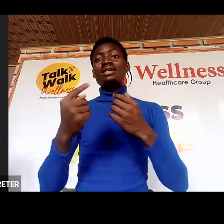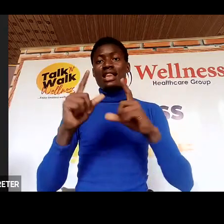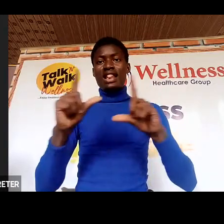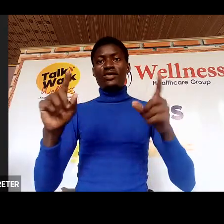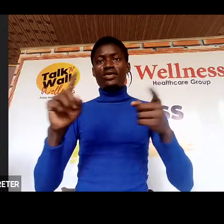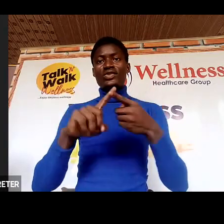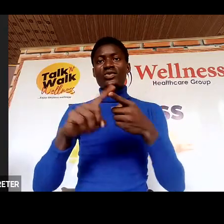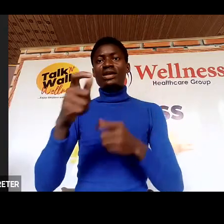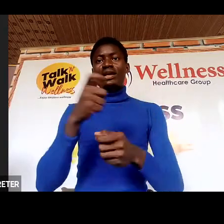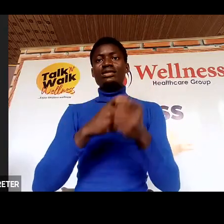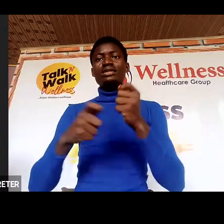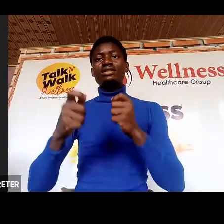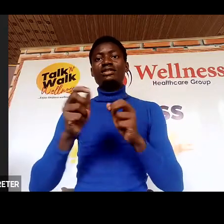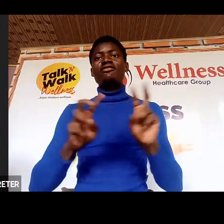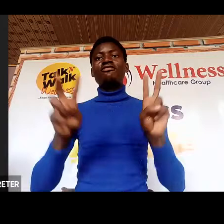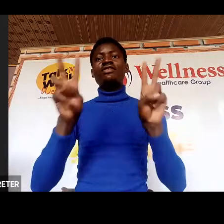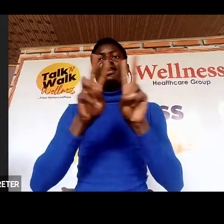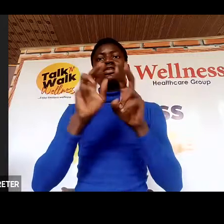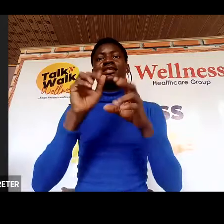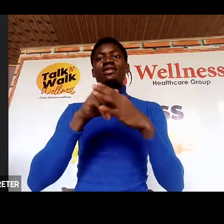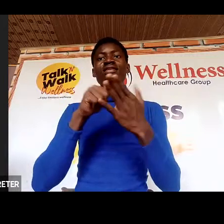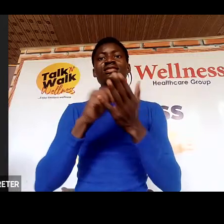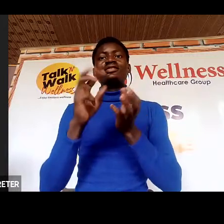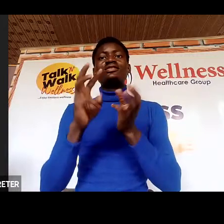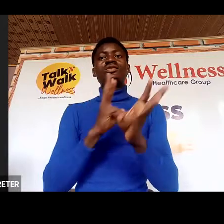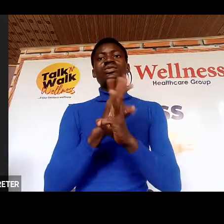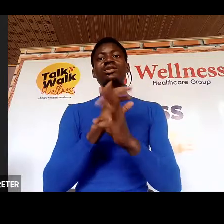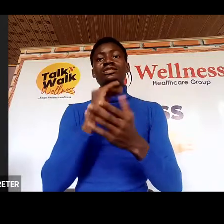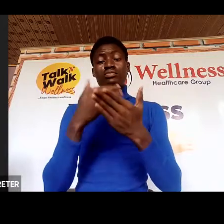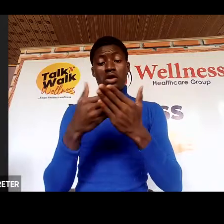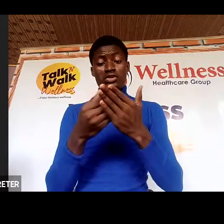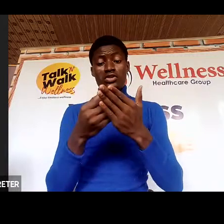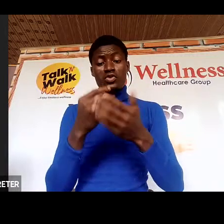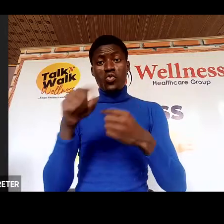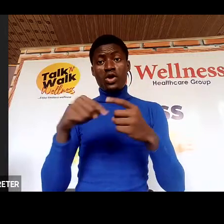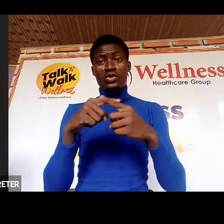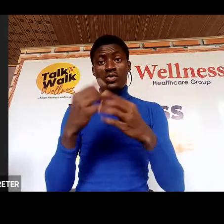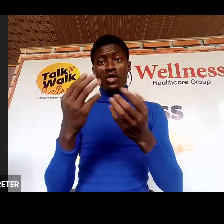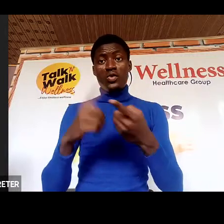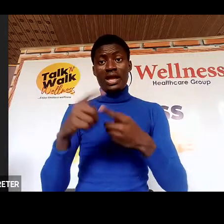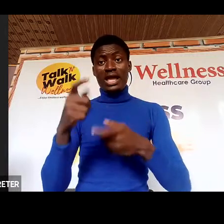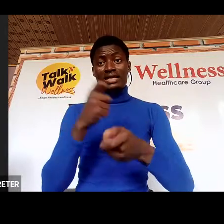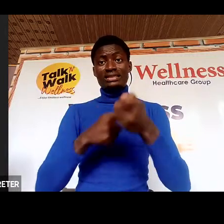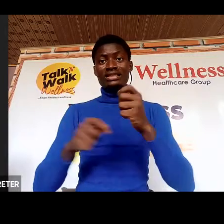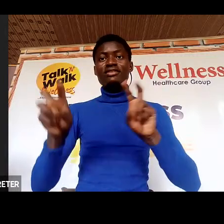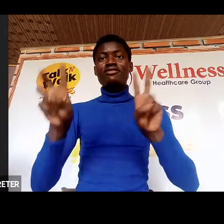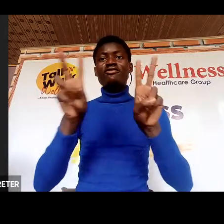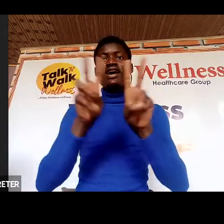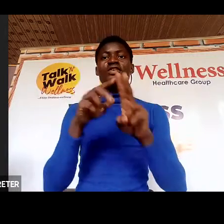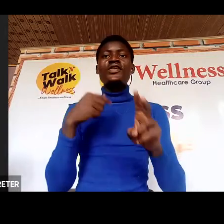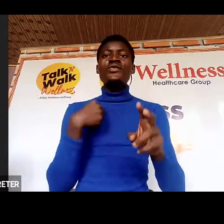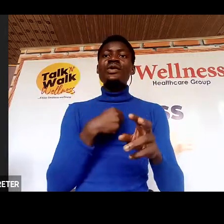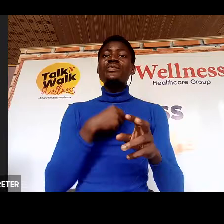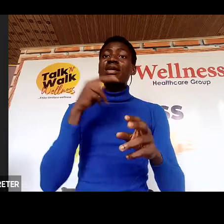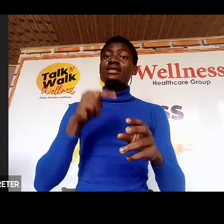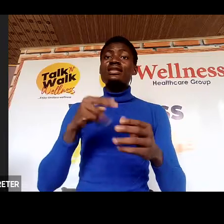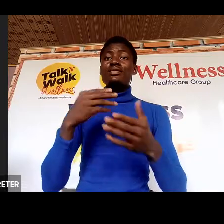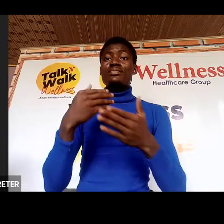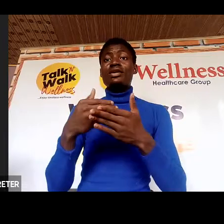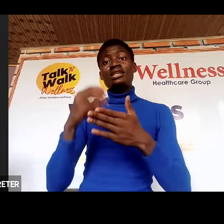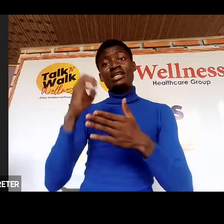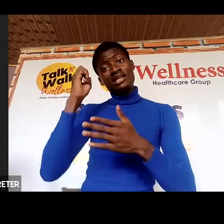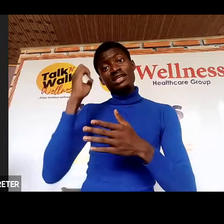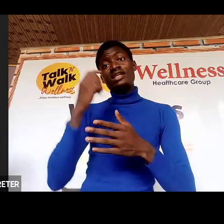need money. And so because we need money, Mr. Olumide has also told us that the financial discipline is very important. We need to be